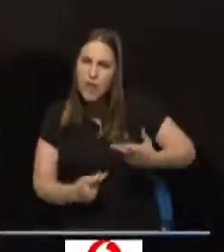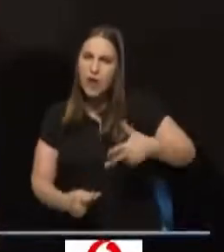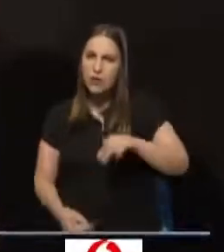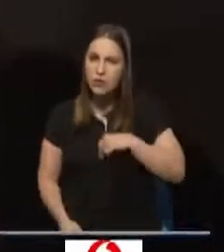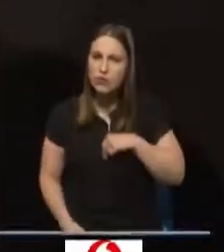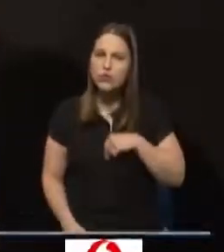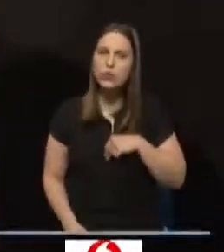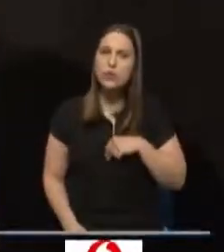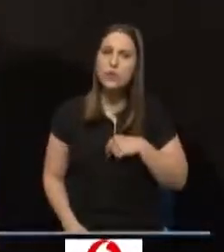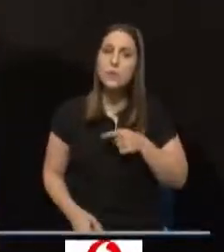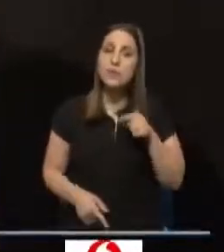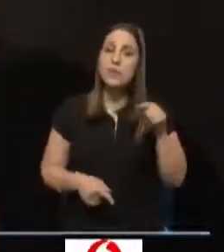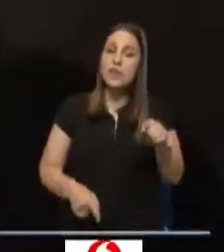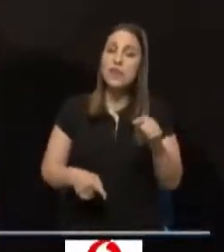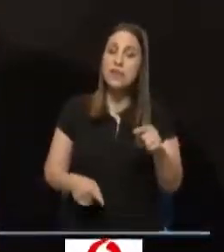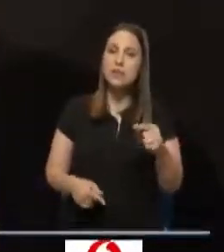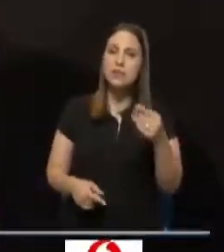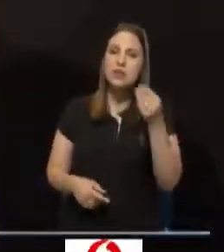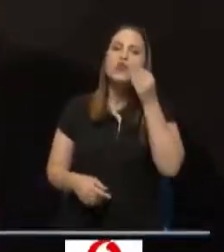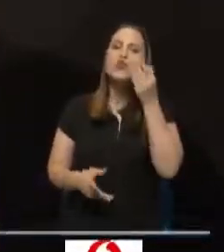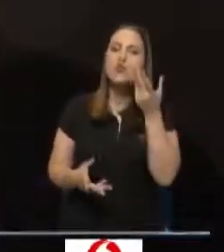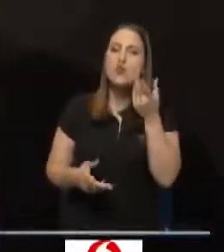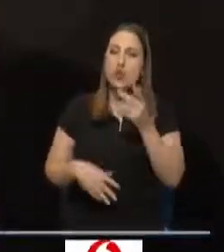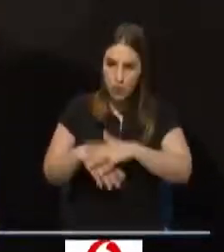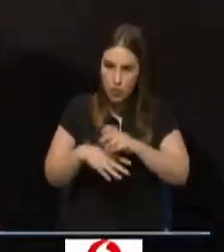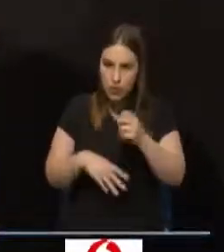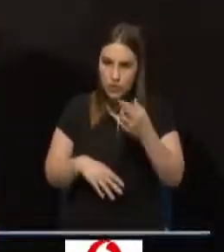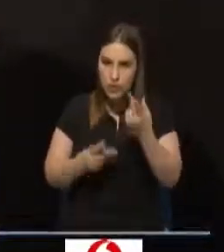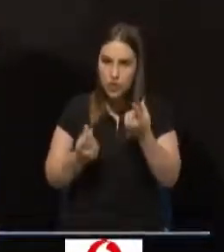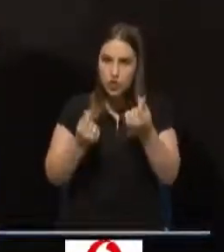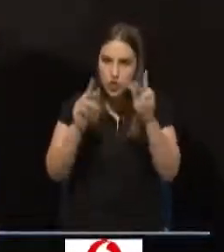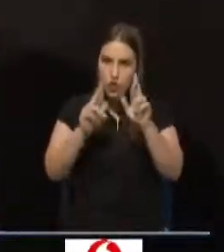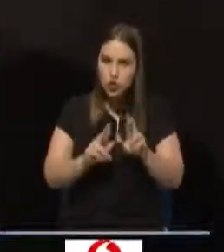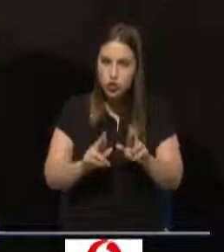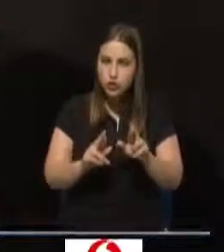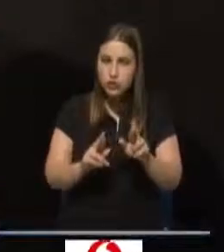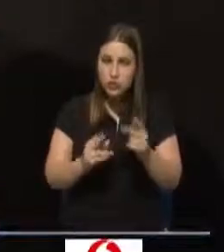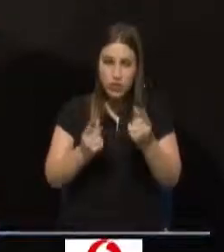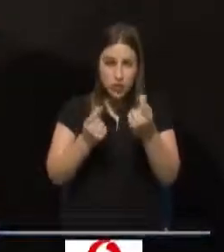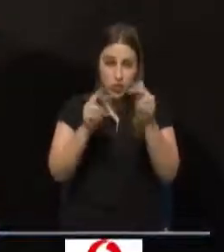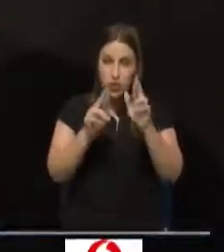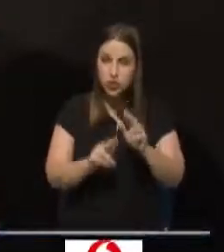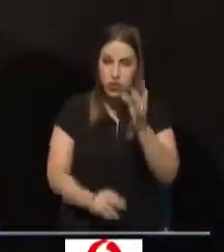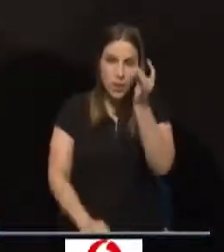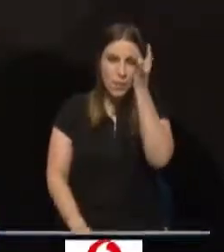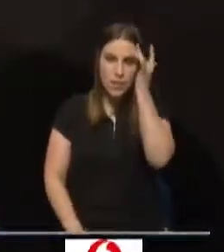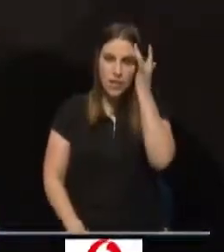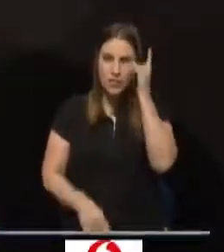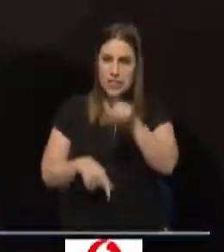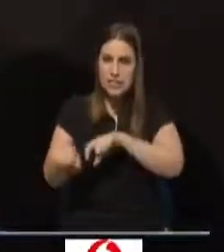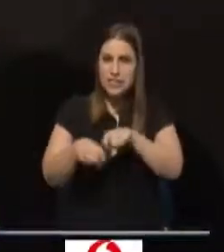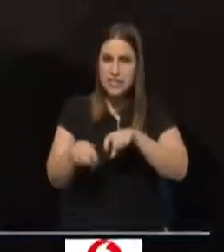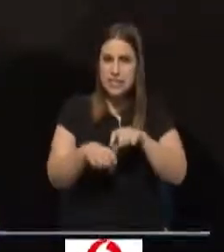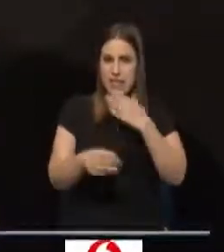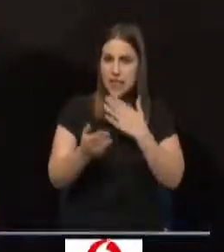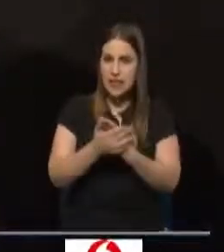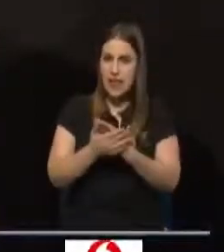a customer and to retain the customer, this can only be done with price. The price is perhaps the